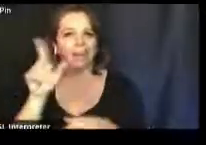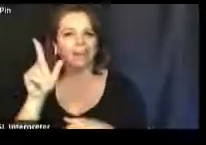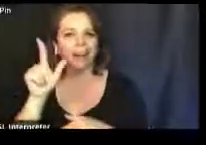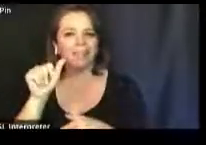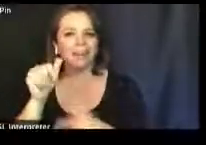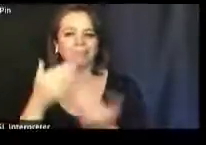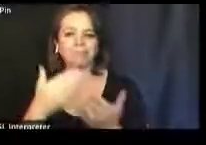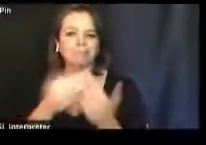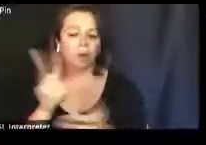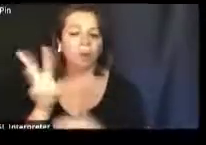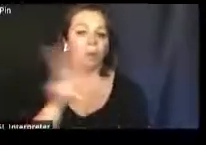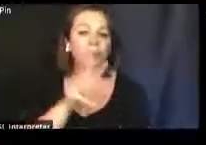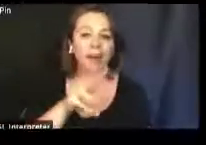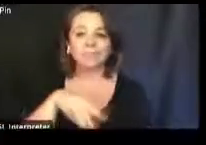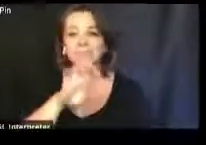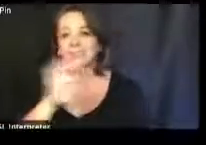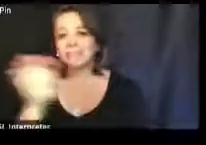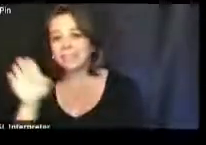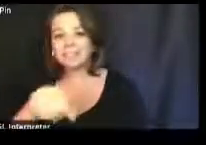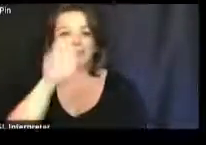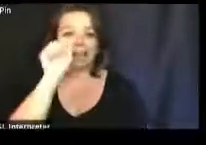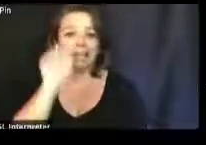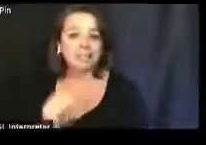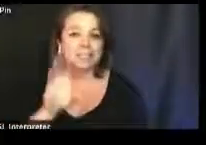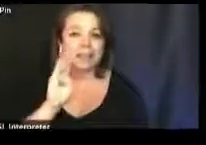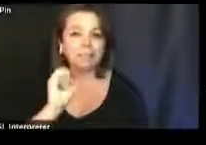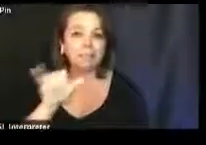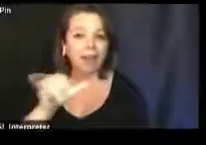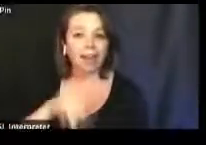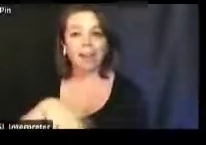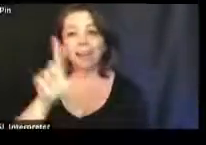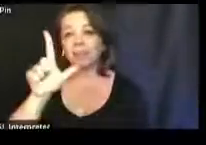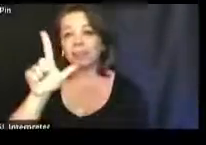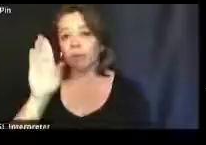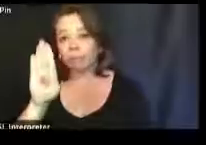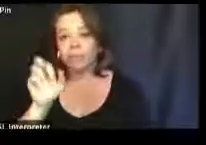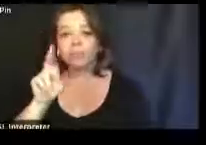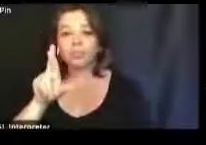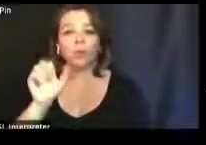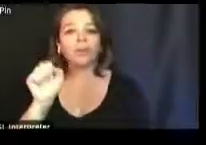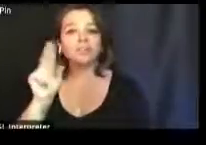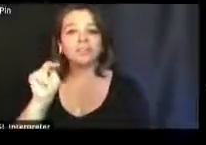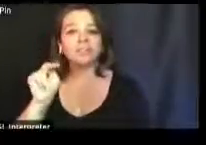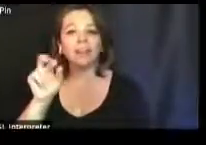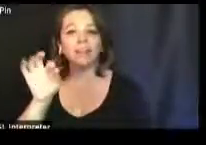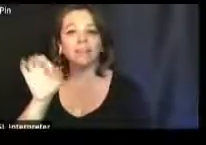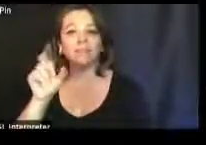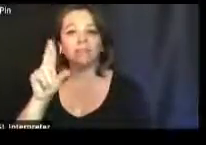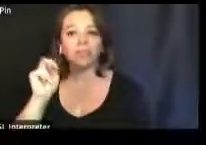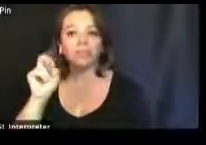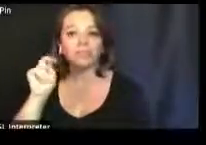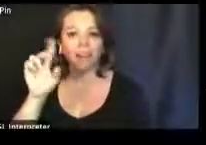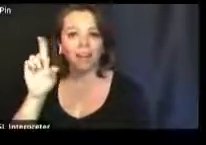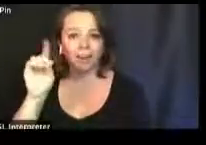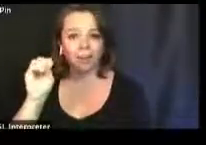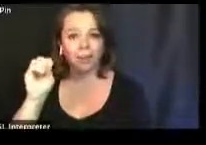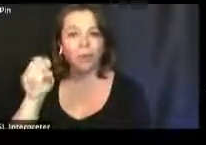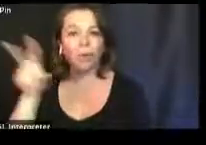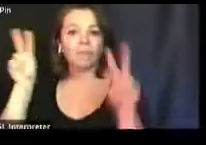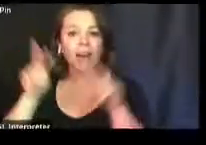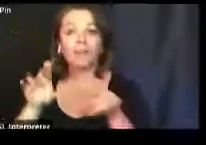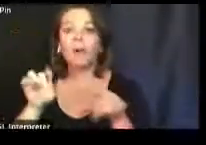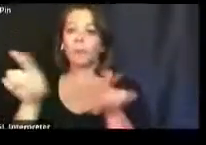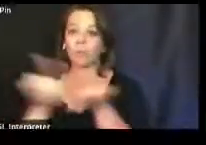it's the west side, the South Bay, Long Beach, or the San Fernando Valley. So and also don't want to forget